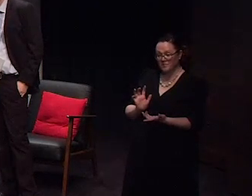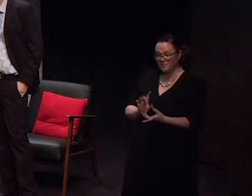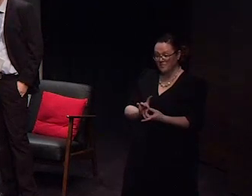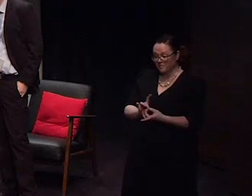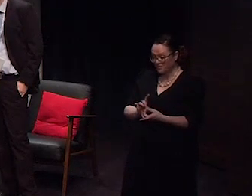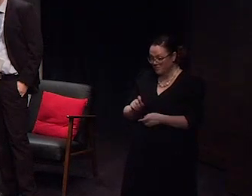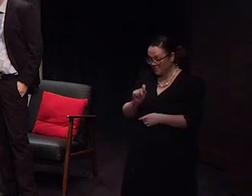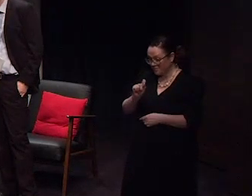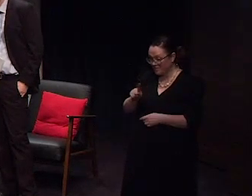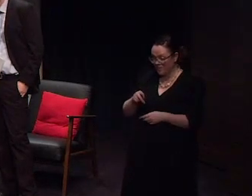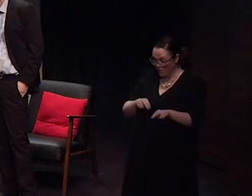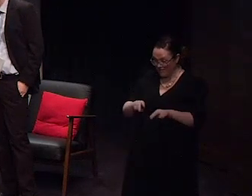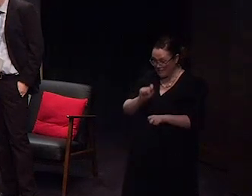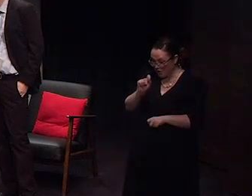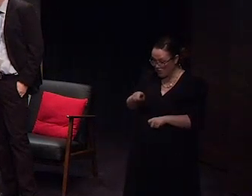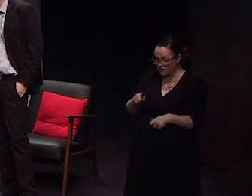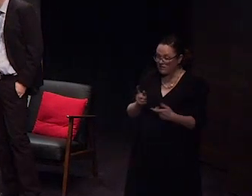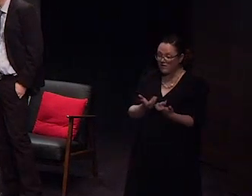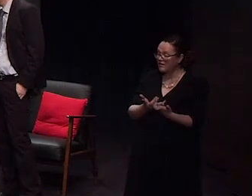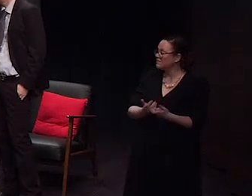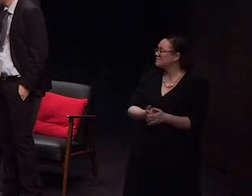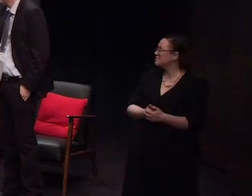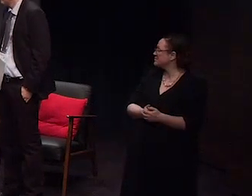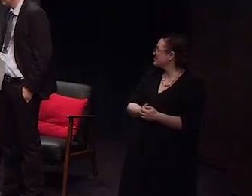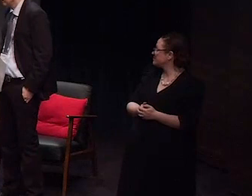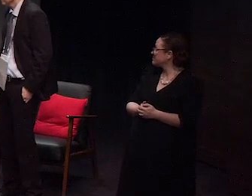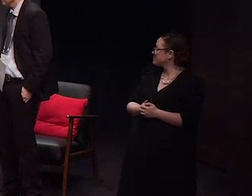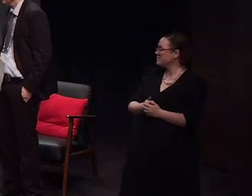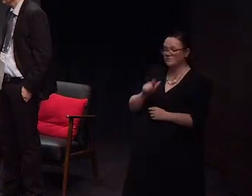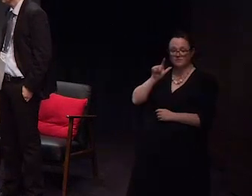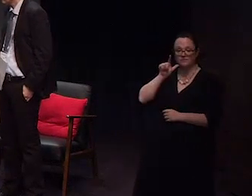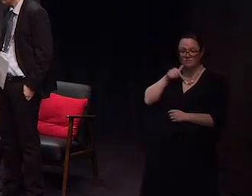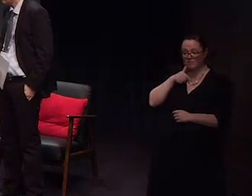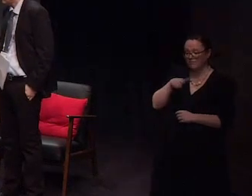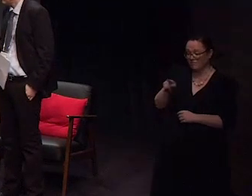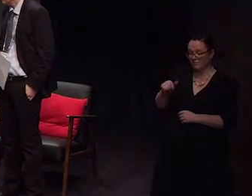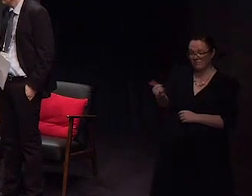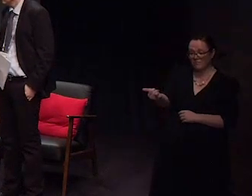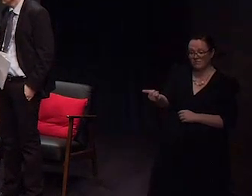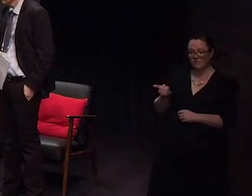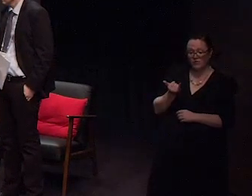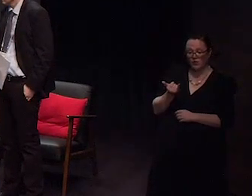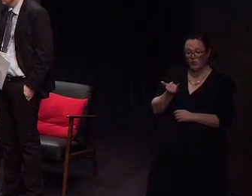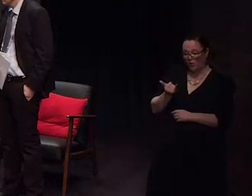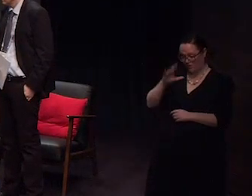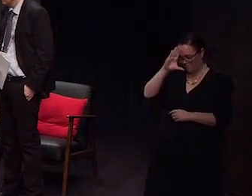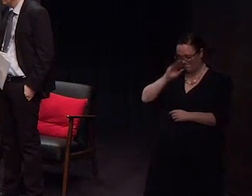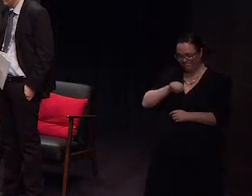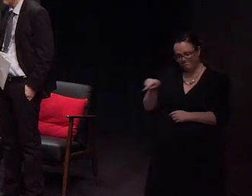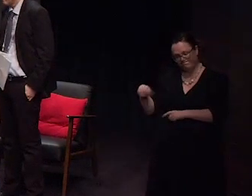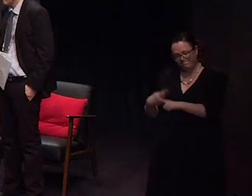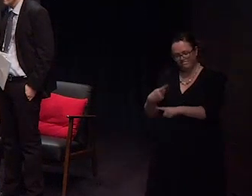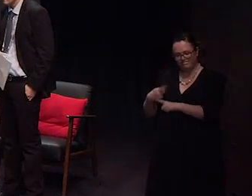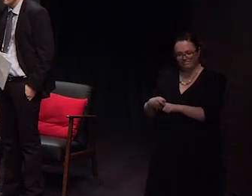How are you communicating that? Yes, the dispatcher have the number of the citizen calling, and he send